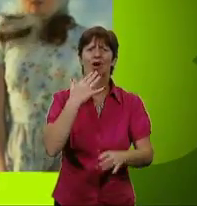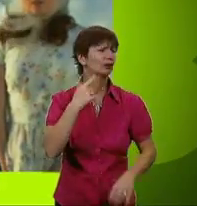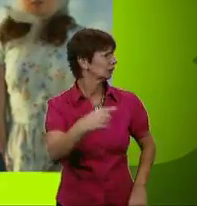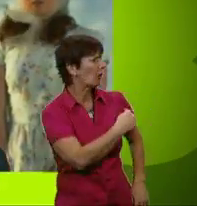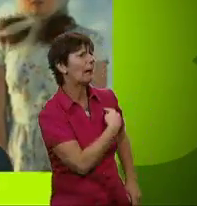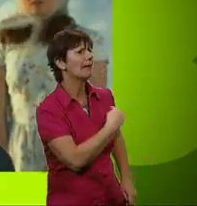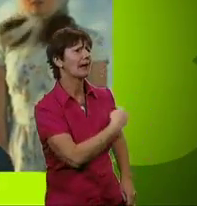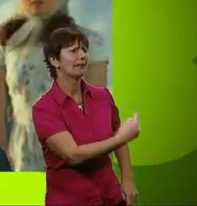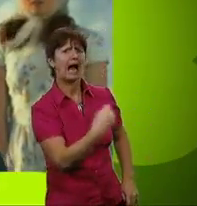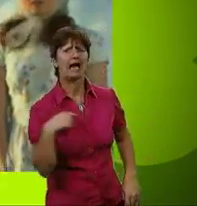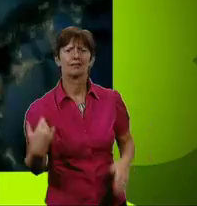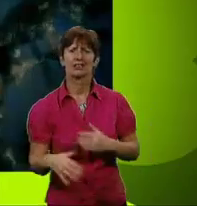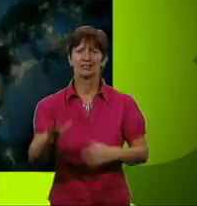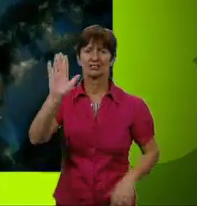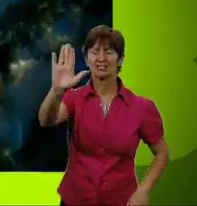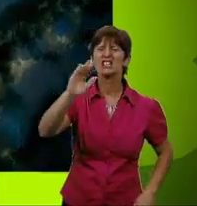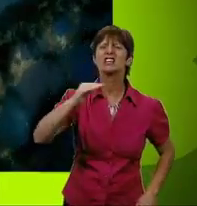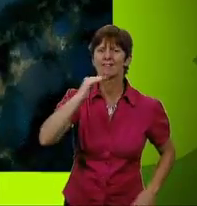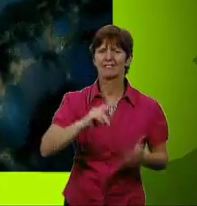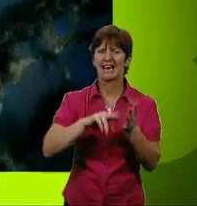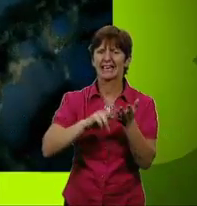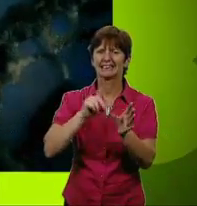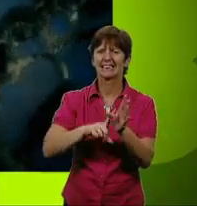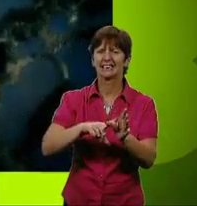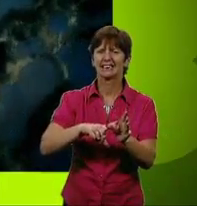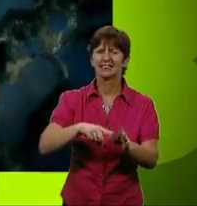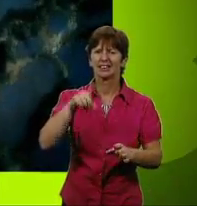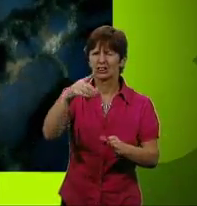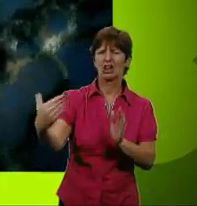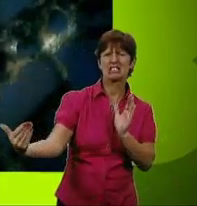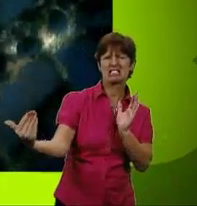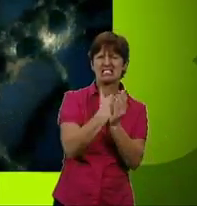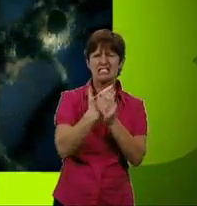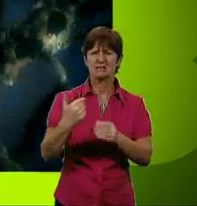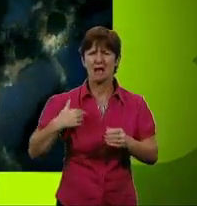Ragnar, I never... Enough, Nancy. You got in my way.